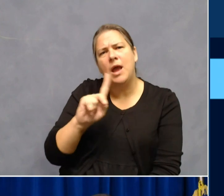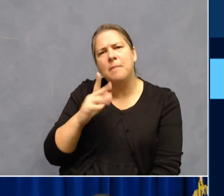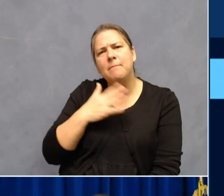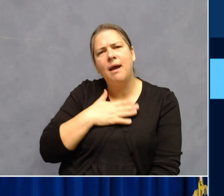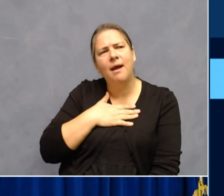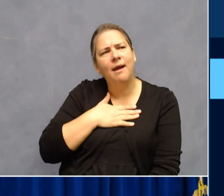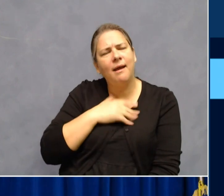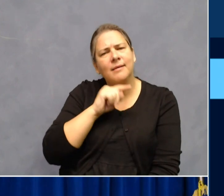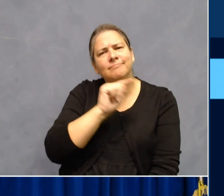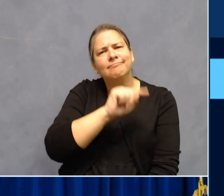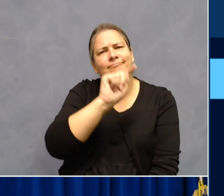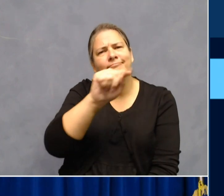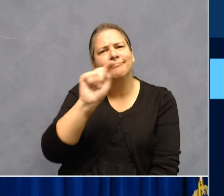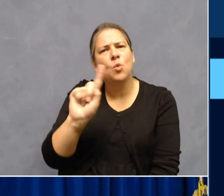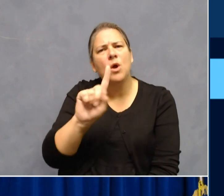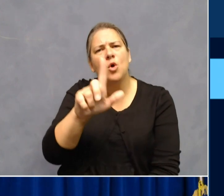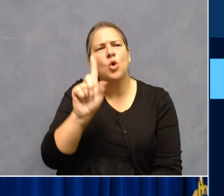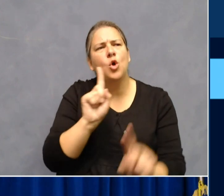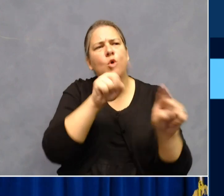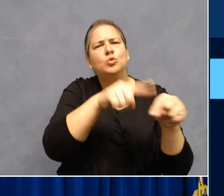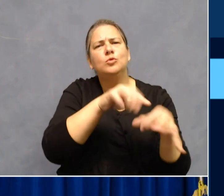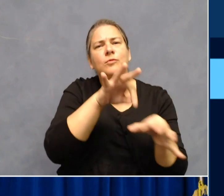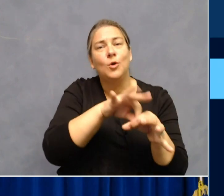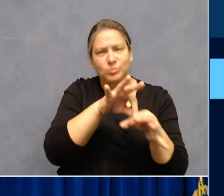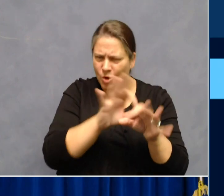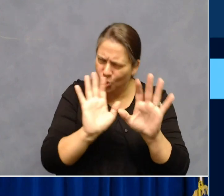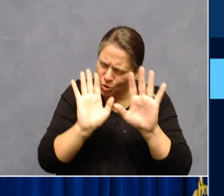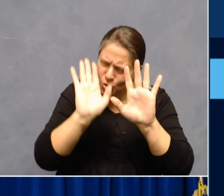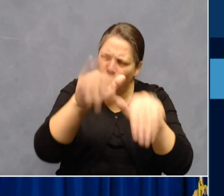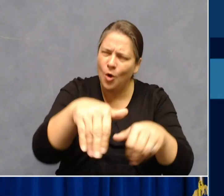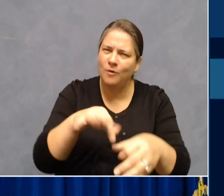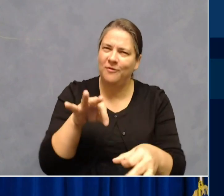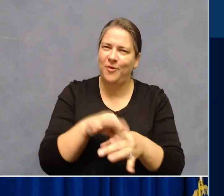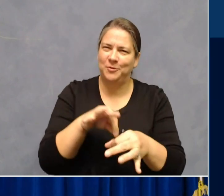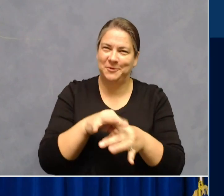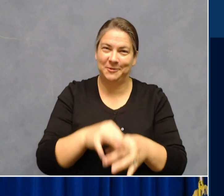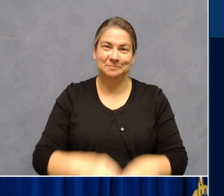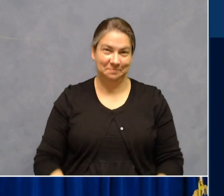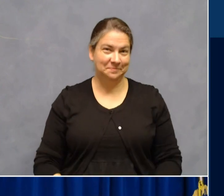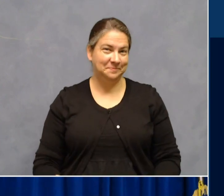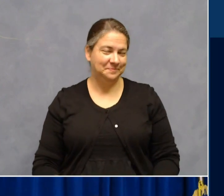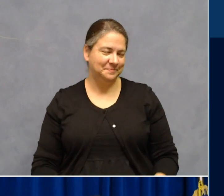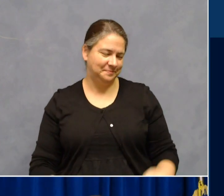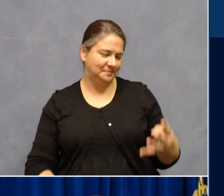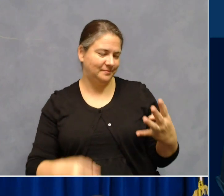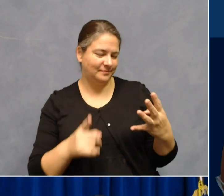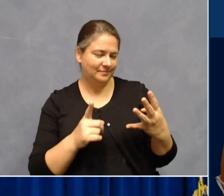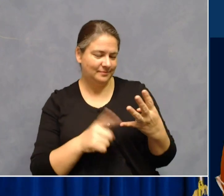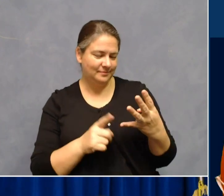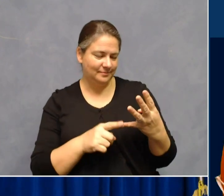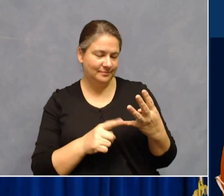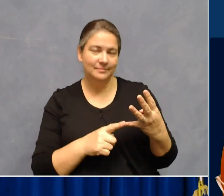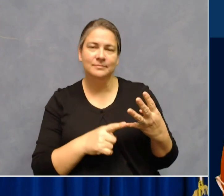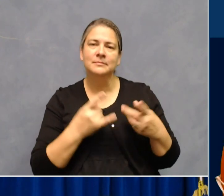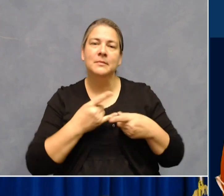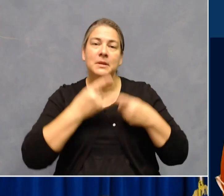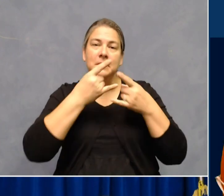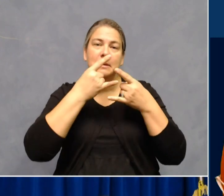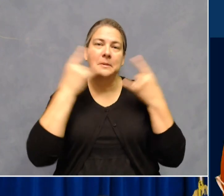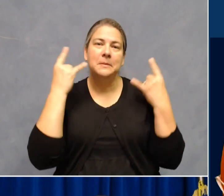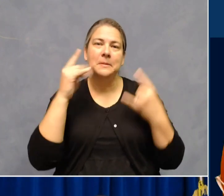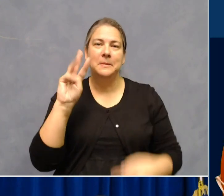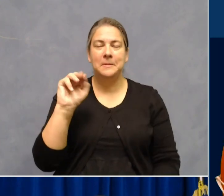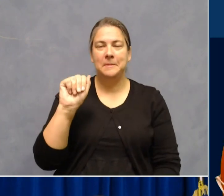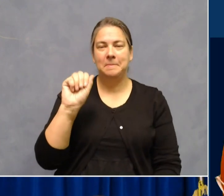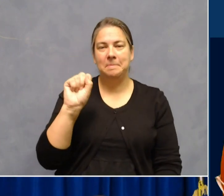Get out there and vote. All right, and last is our Mask Up KY. This